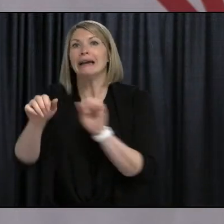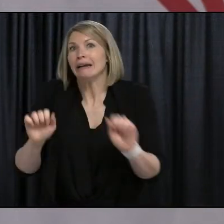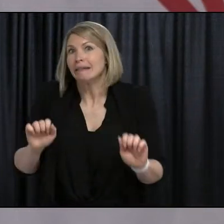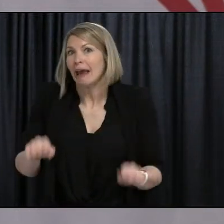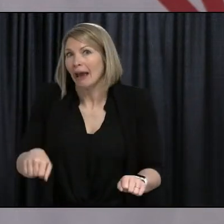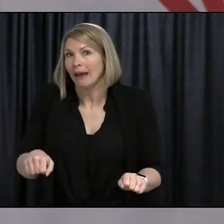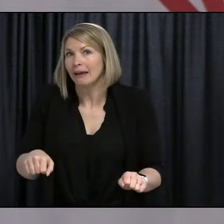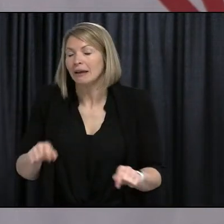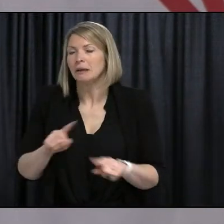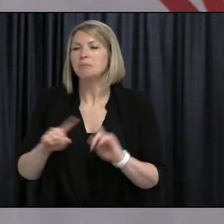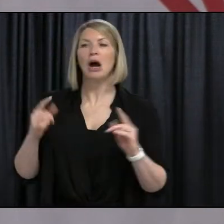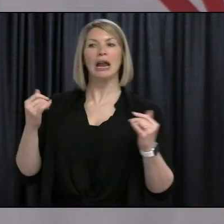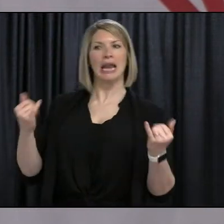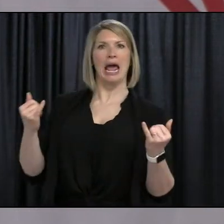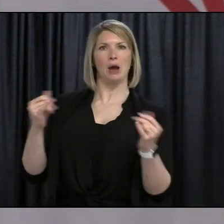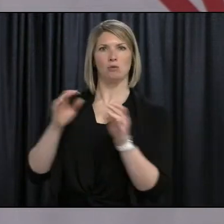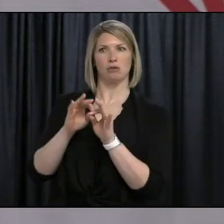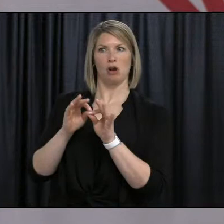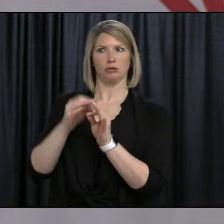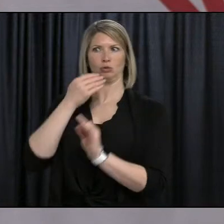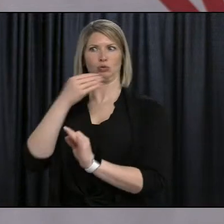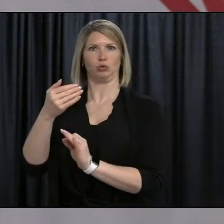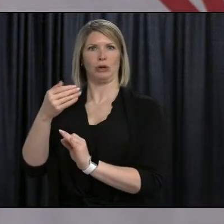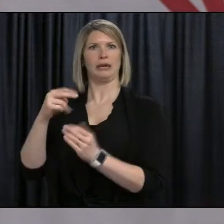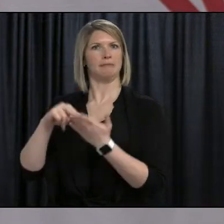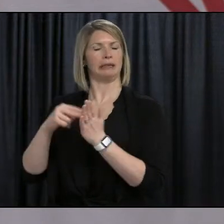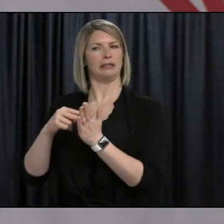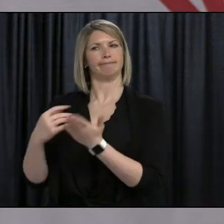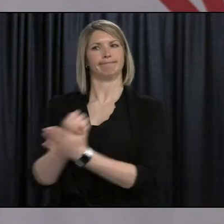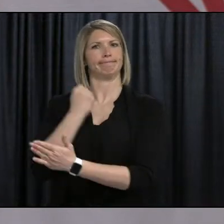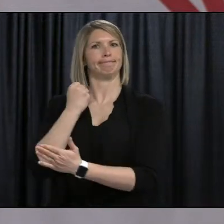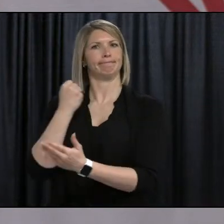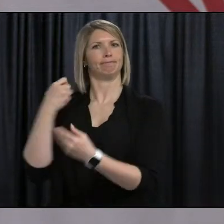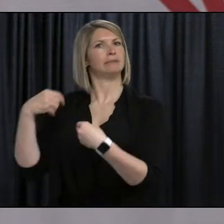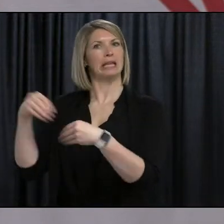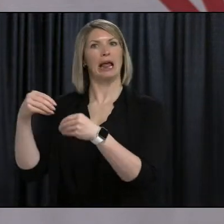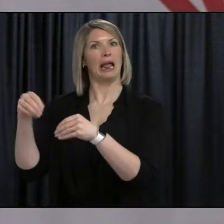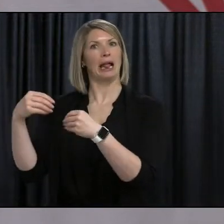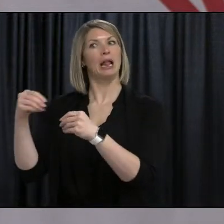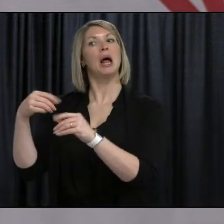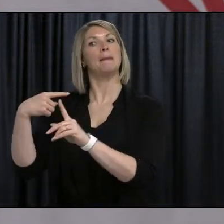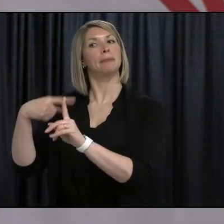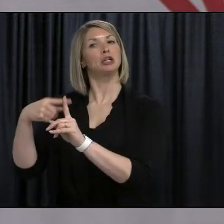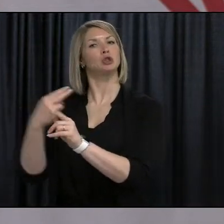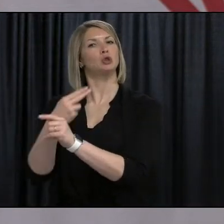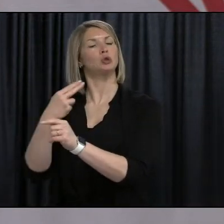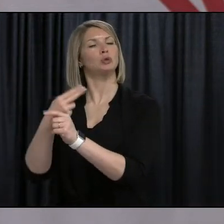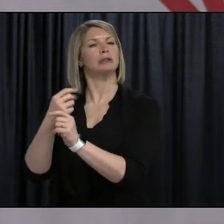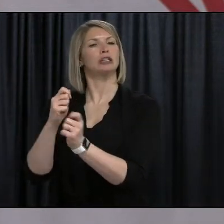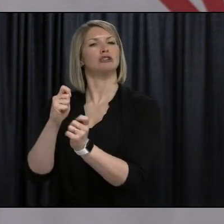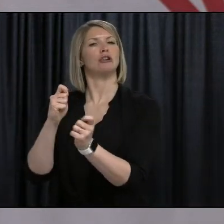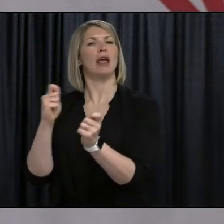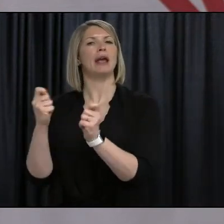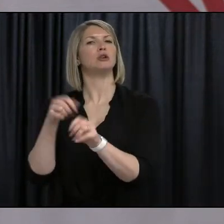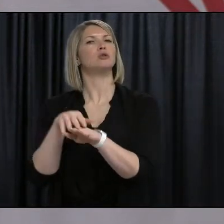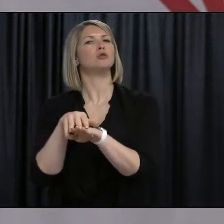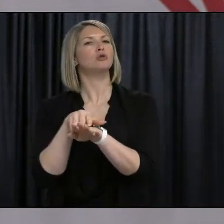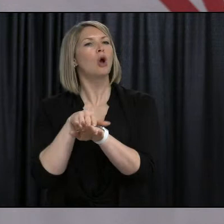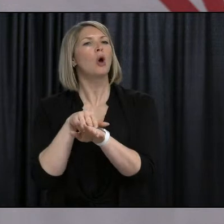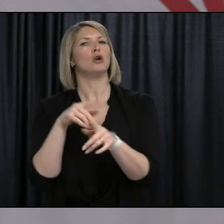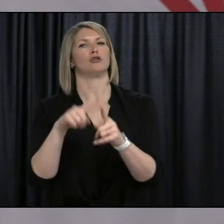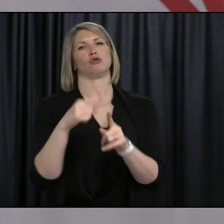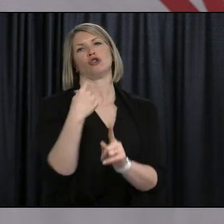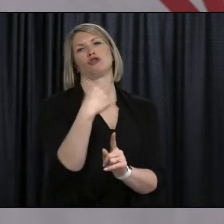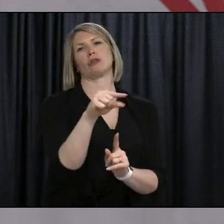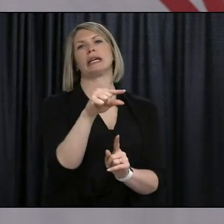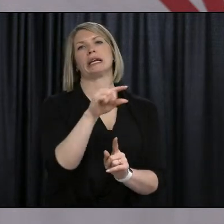the value that's out there now and use that position to transition to the green, clean economy, which we have an abundance of right now as well. I do